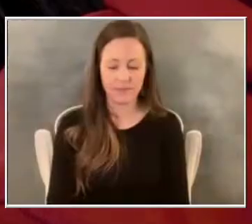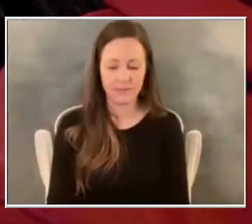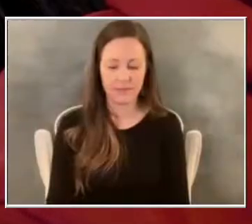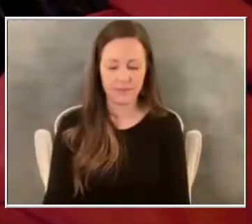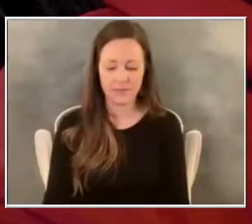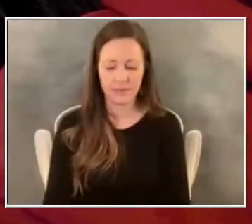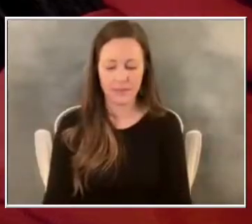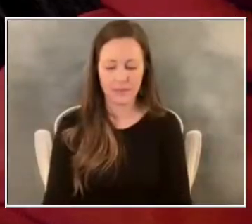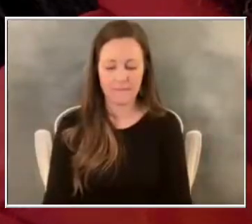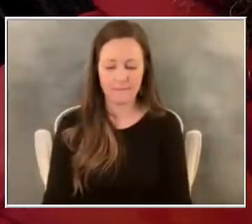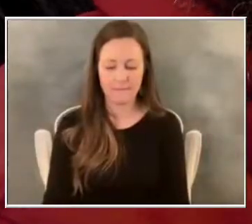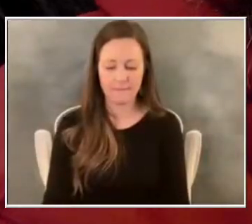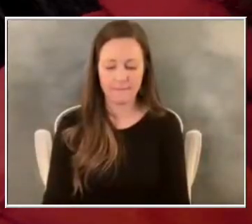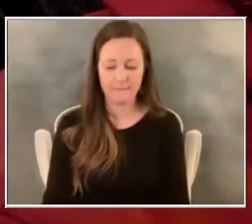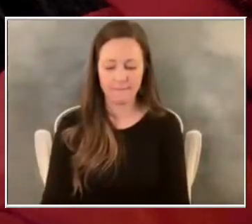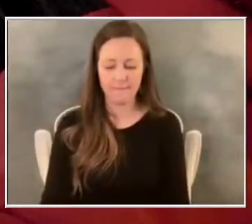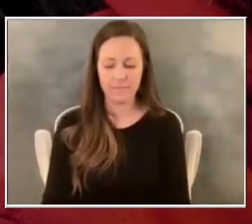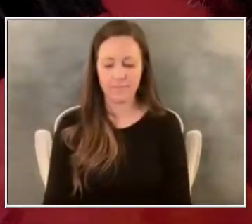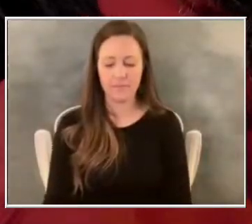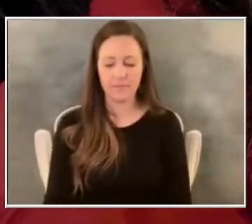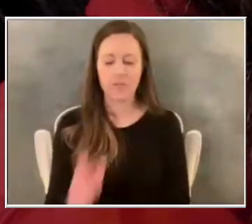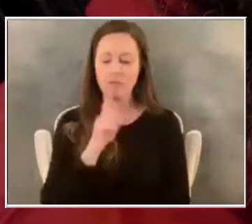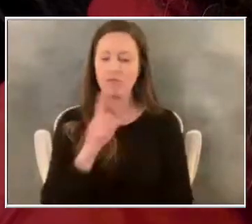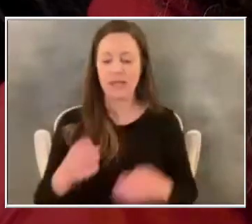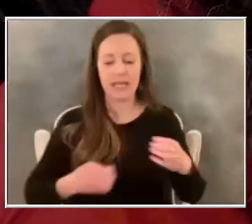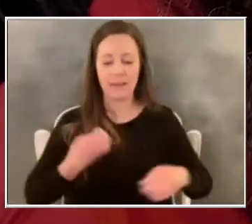It's just emotional because, we're